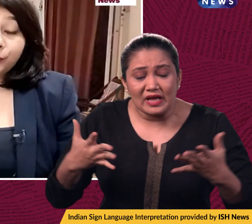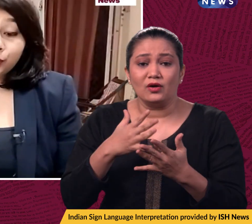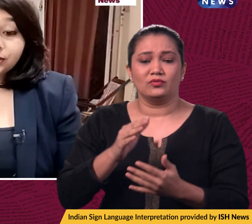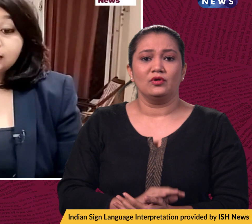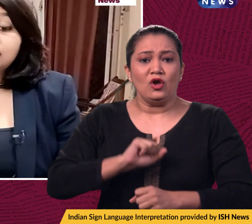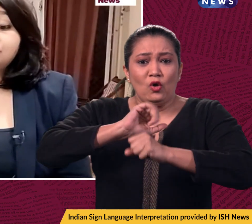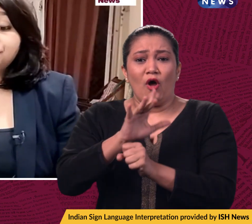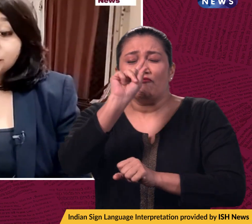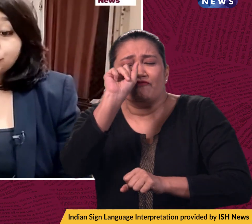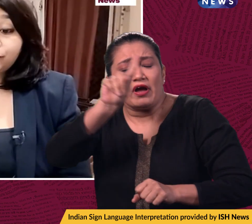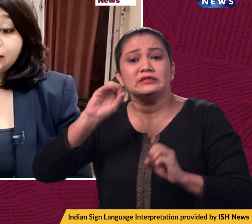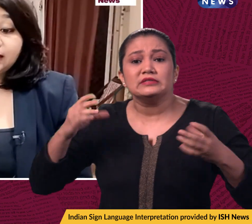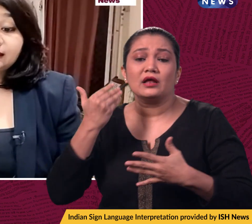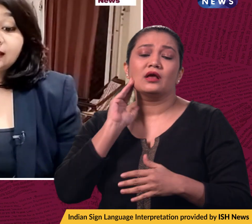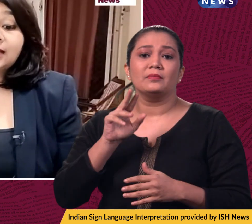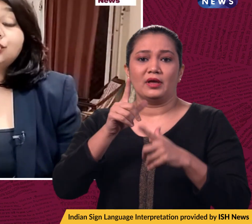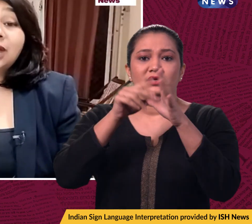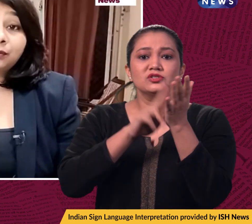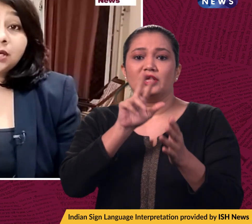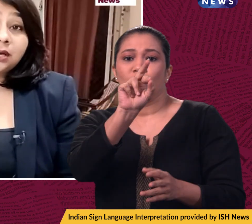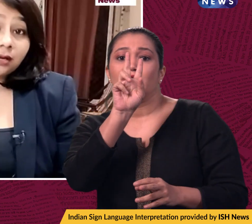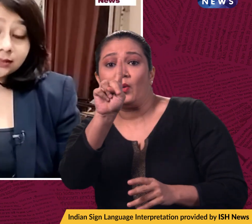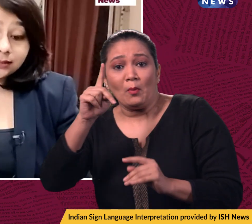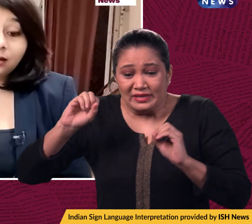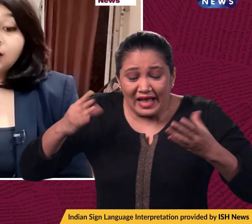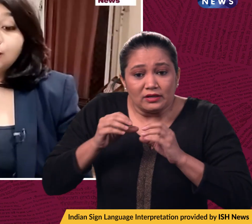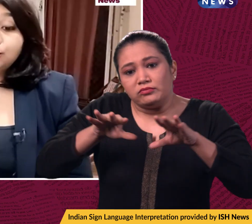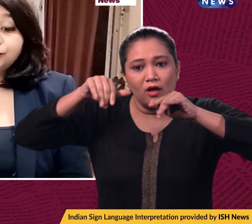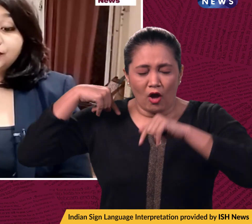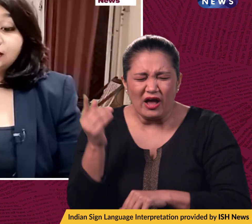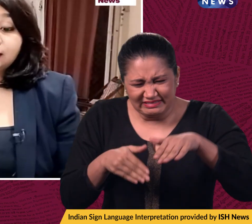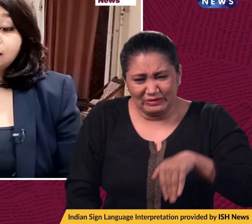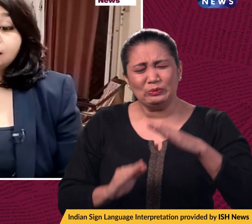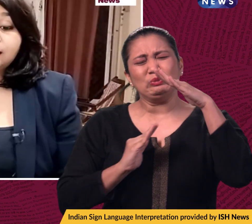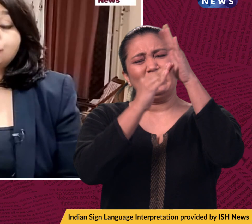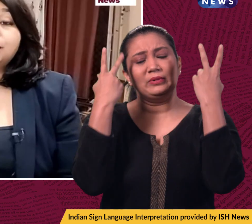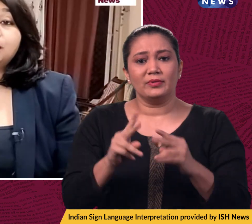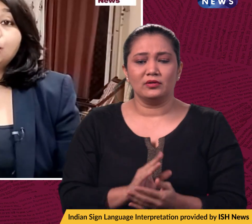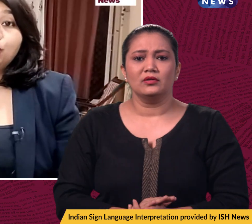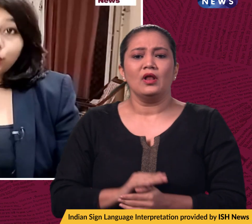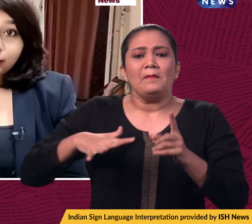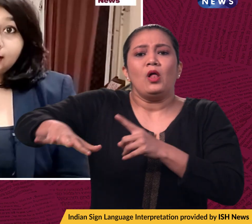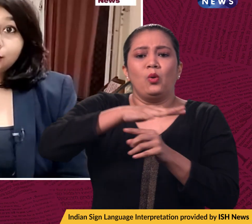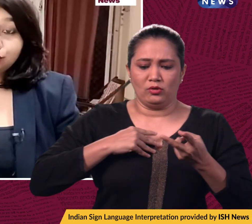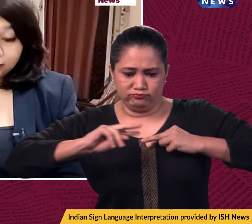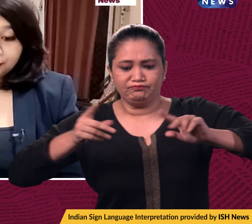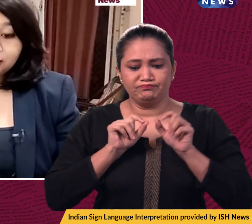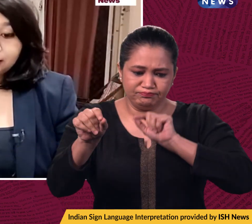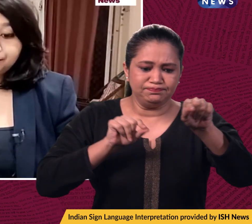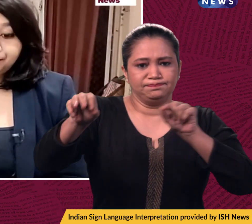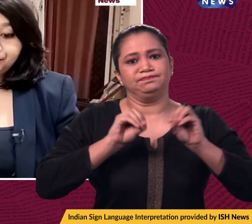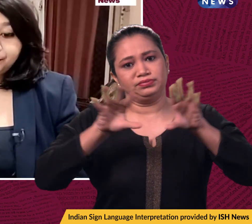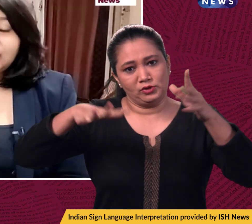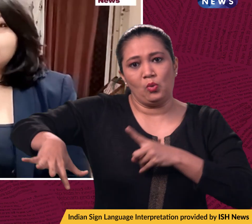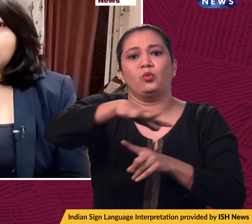country reported its first COVID case in January last year. Most of these cases are said to be locally